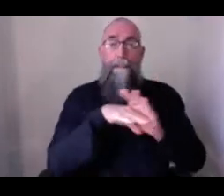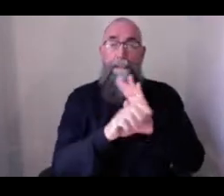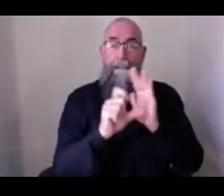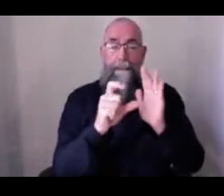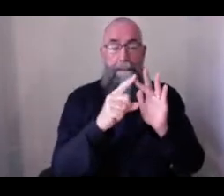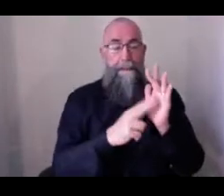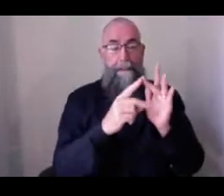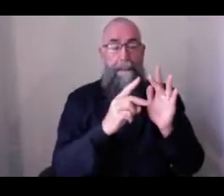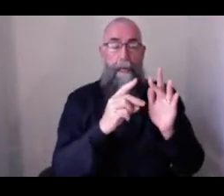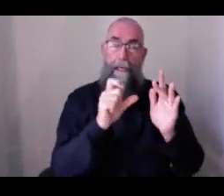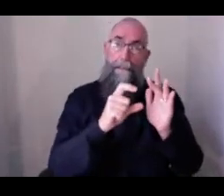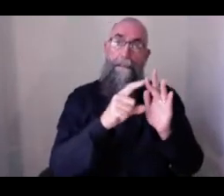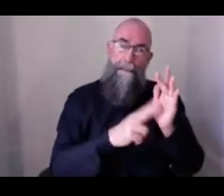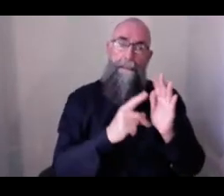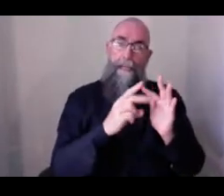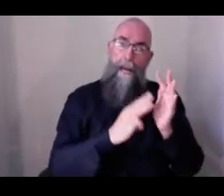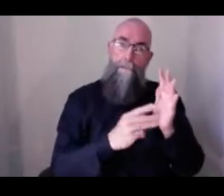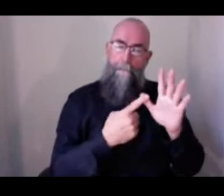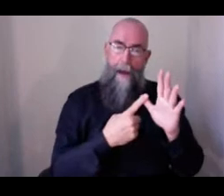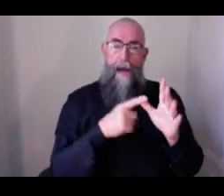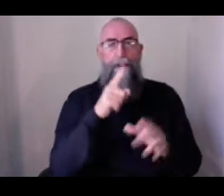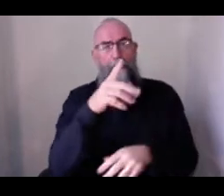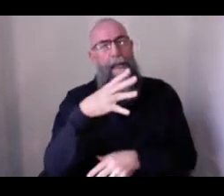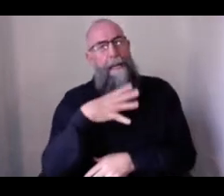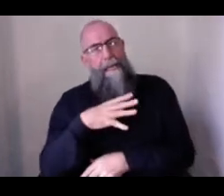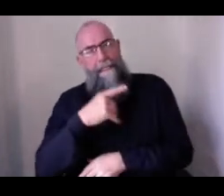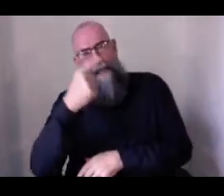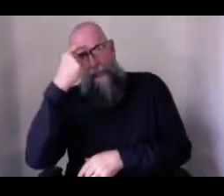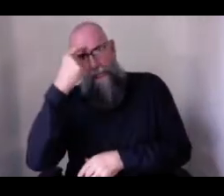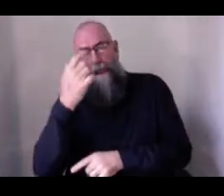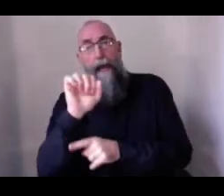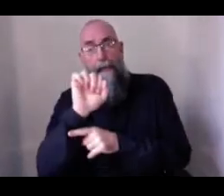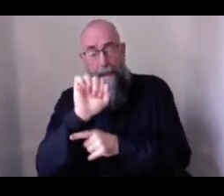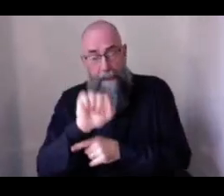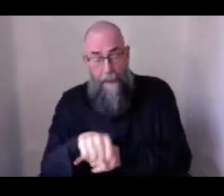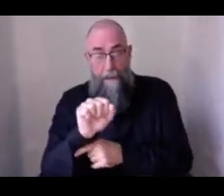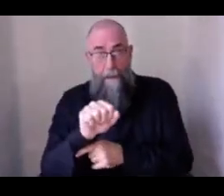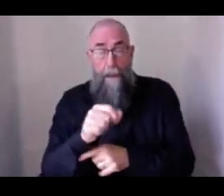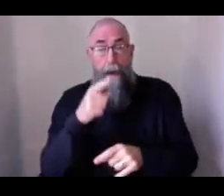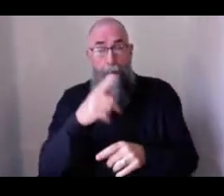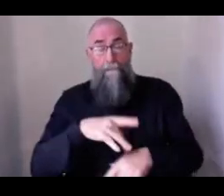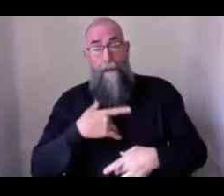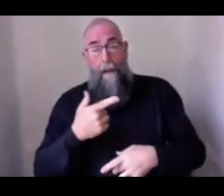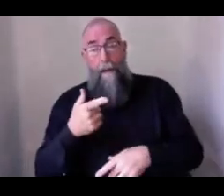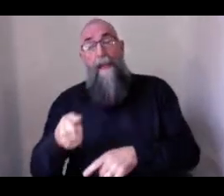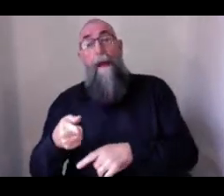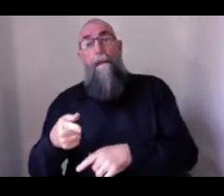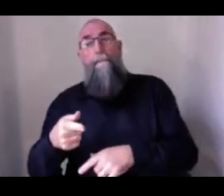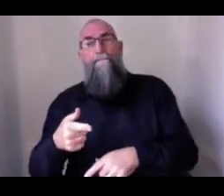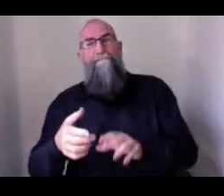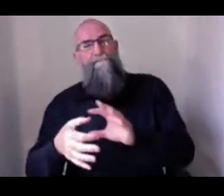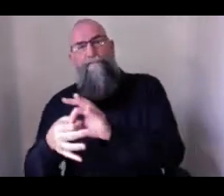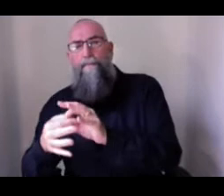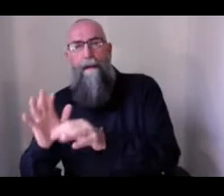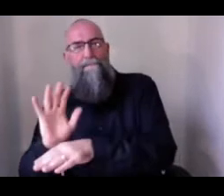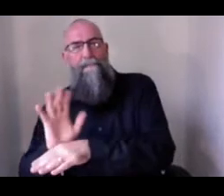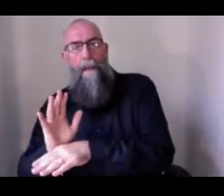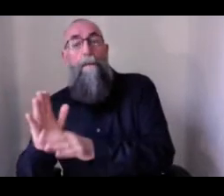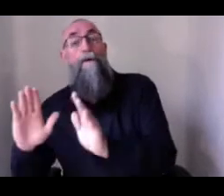think of it like that. And if you feel like, yes, you could, then it feels more like a film, a short film,